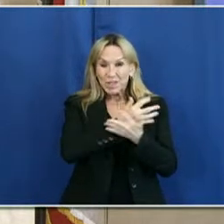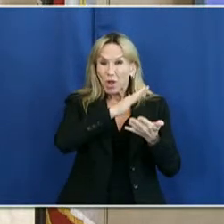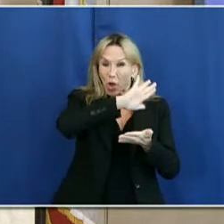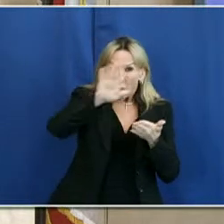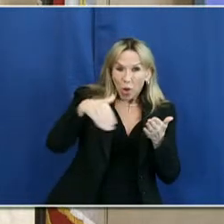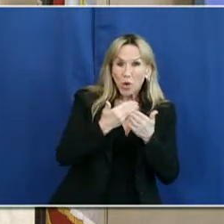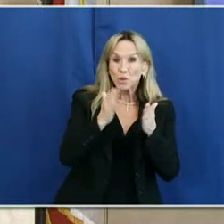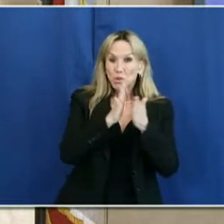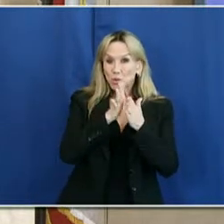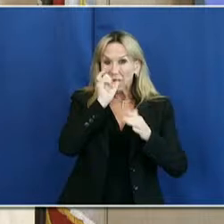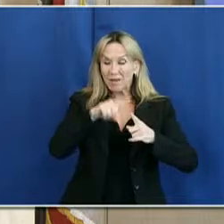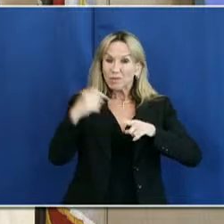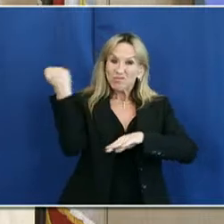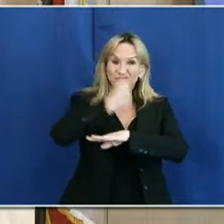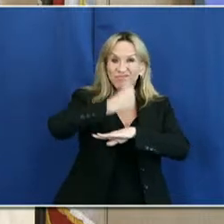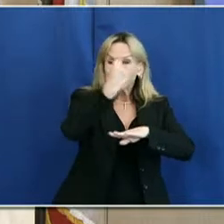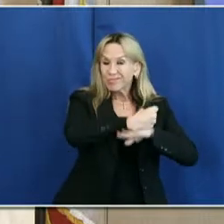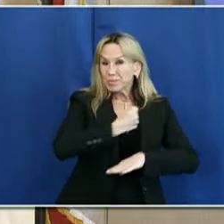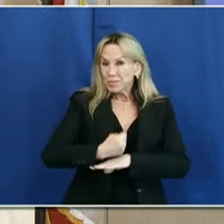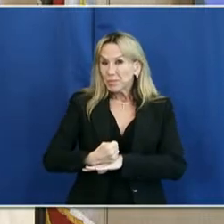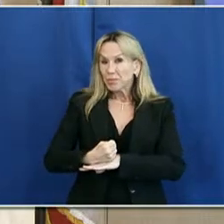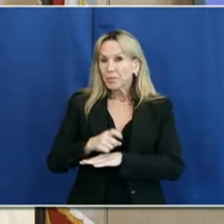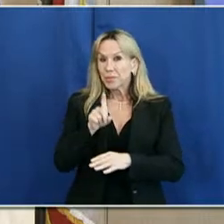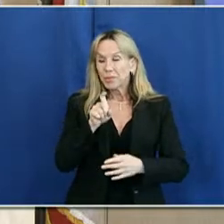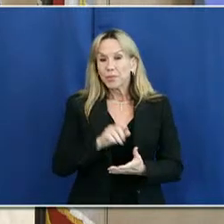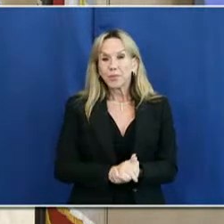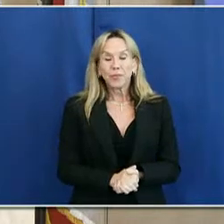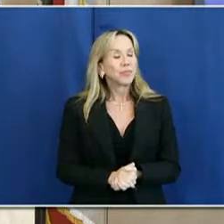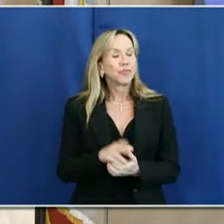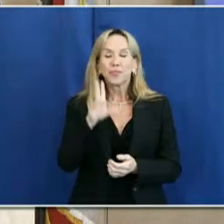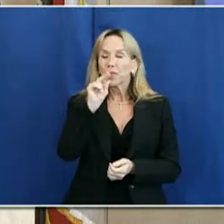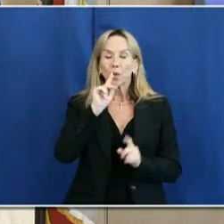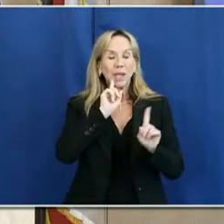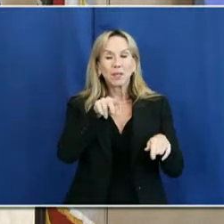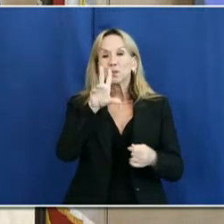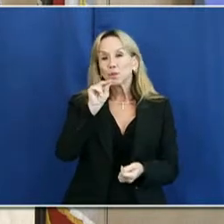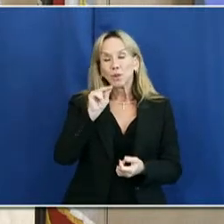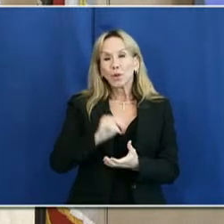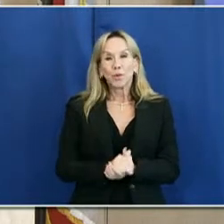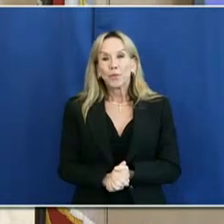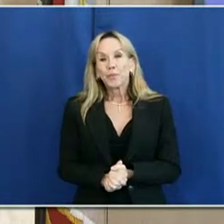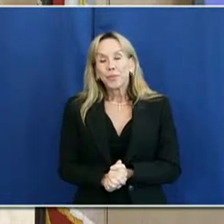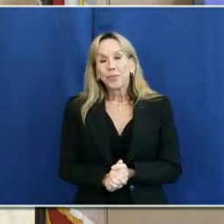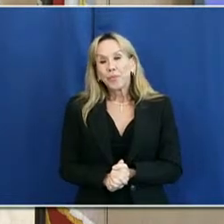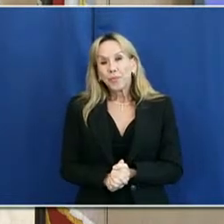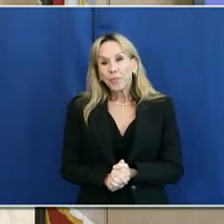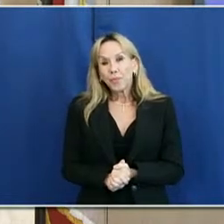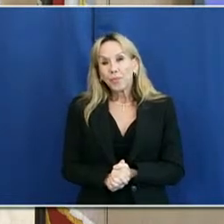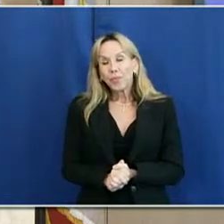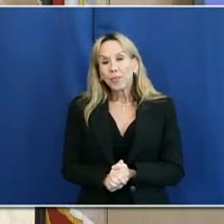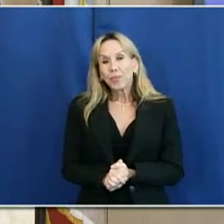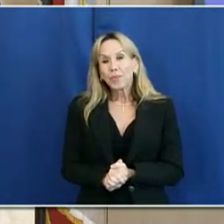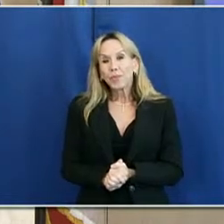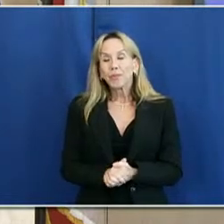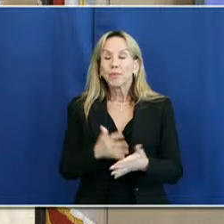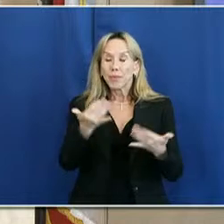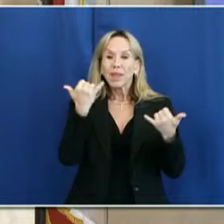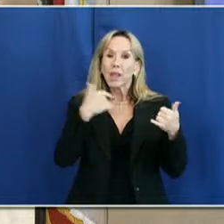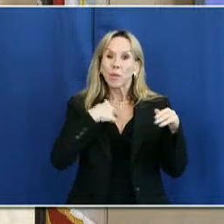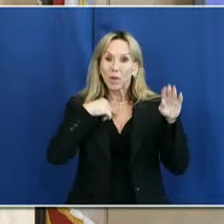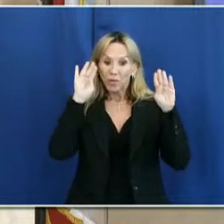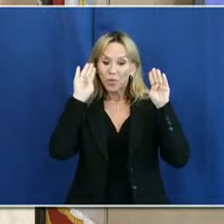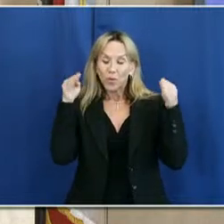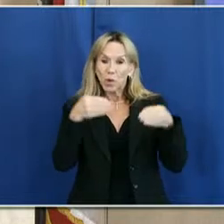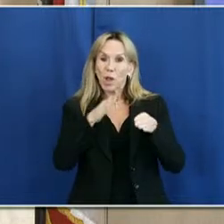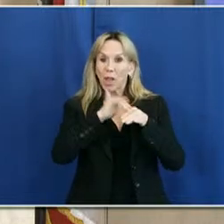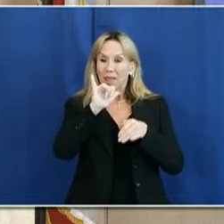have to shut down within the county? Just looking for clarification there. No, the answer is no. Again, it's good that we're focusing